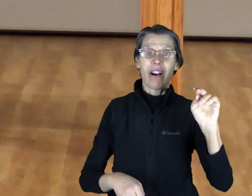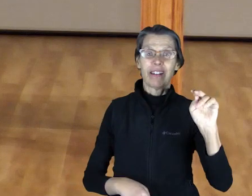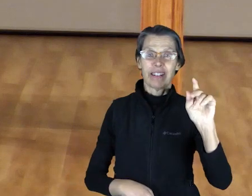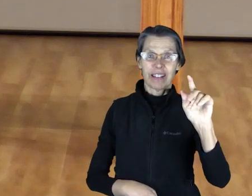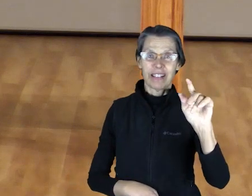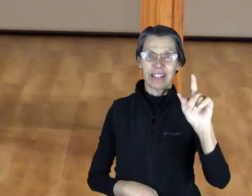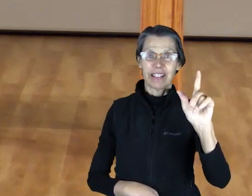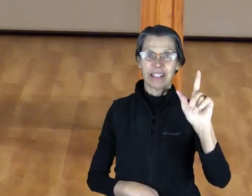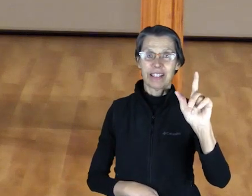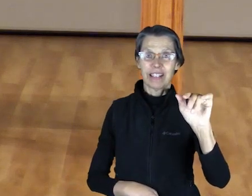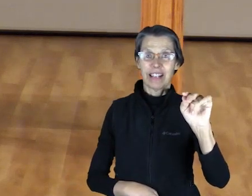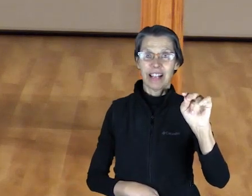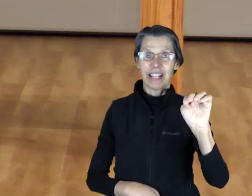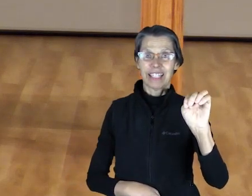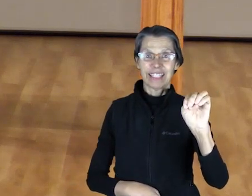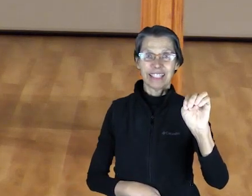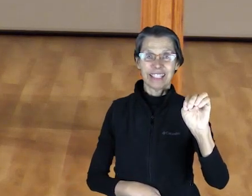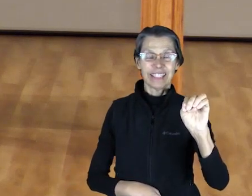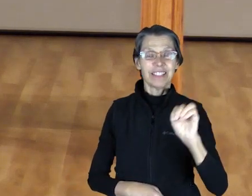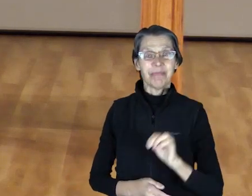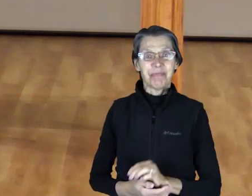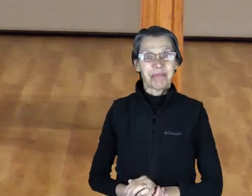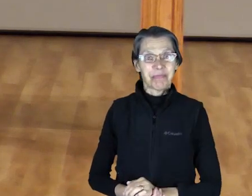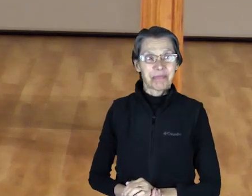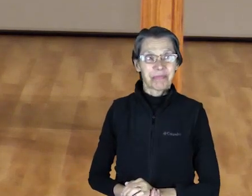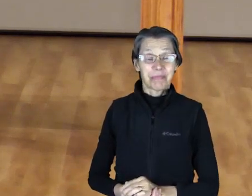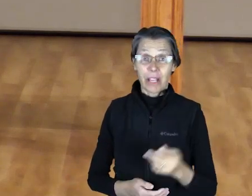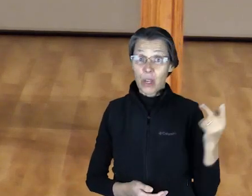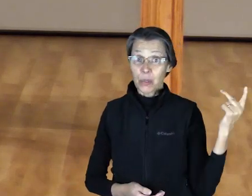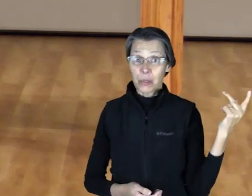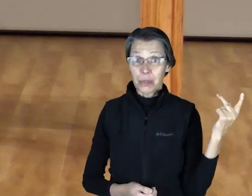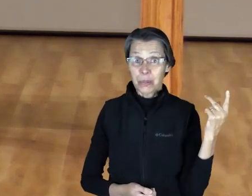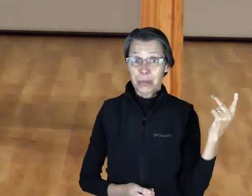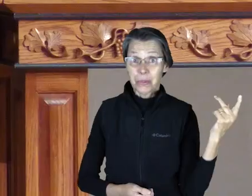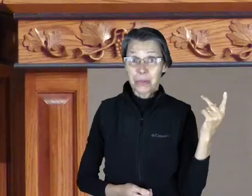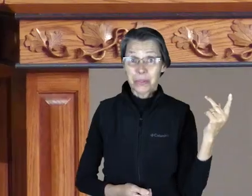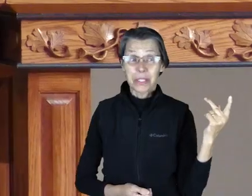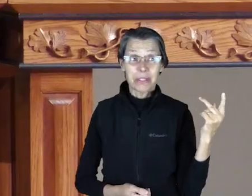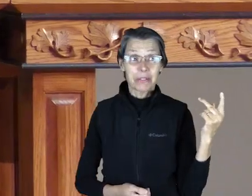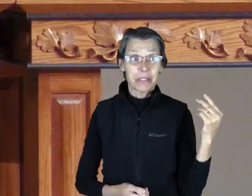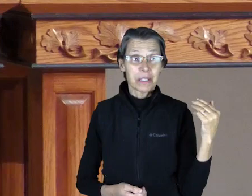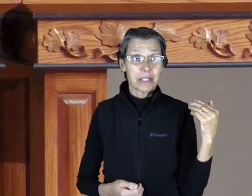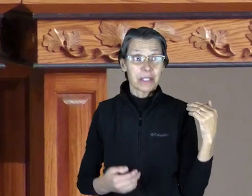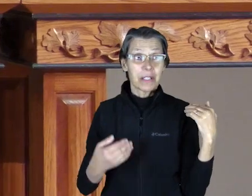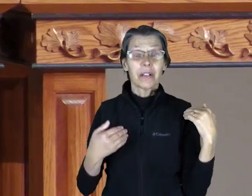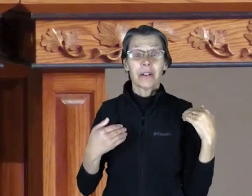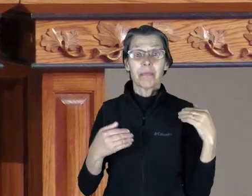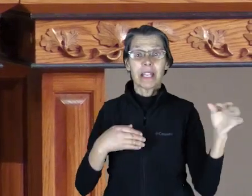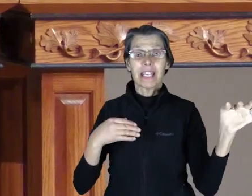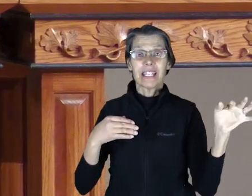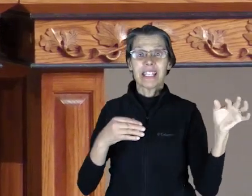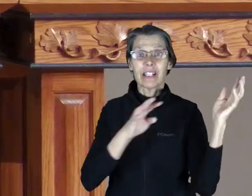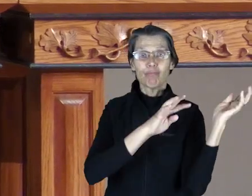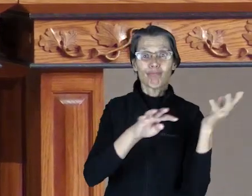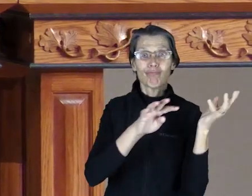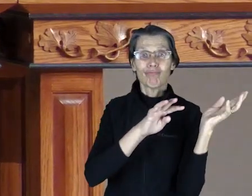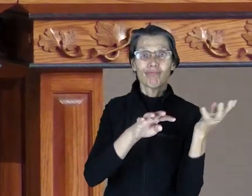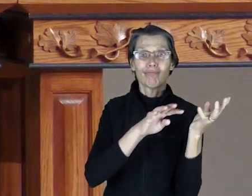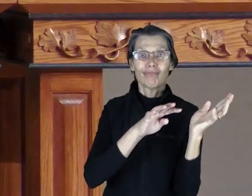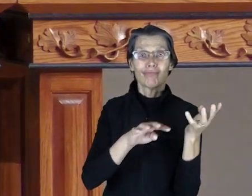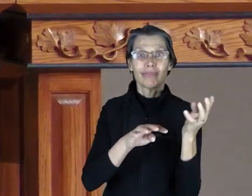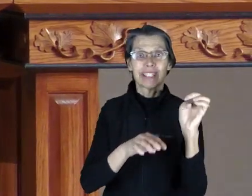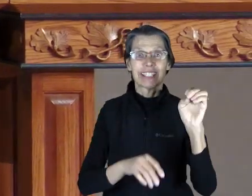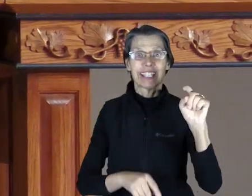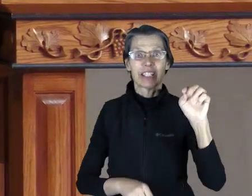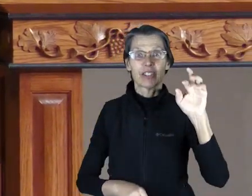virtually on your computers or your TVs, however you view, and we will be doing a stream of what extravaganza